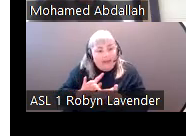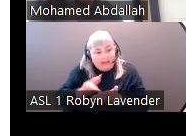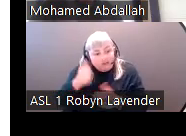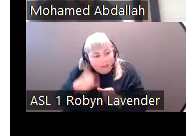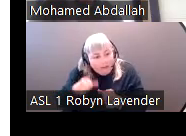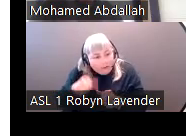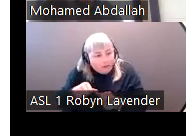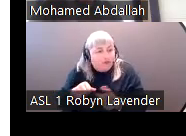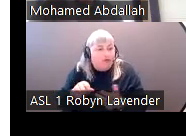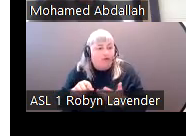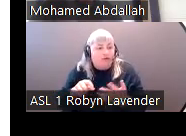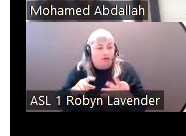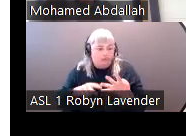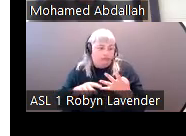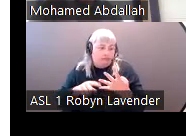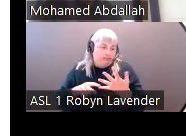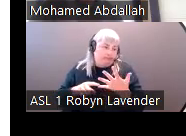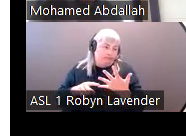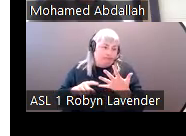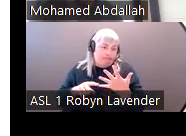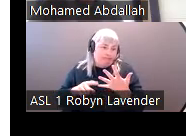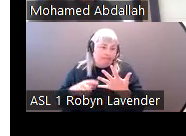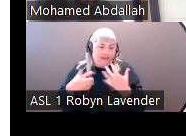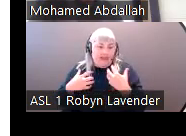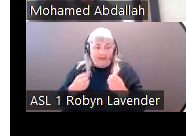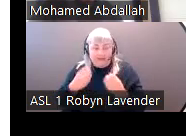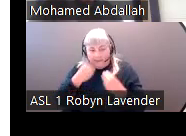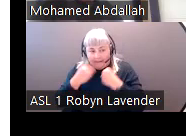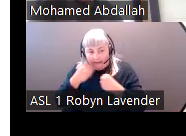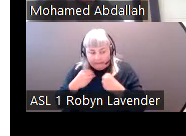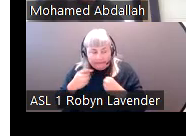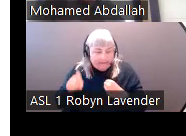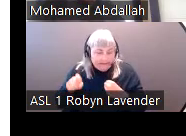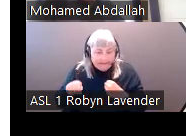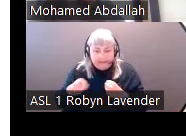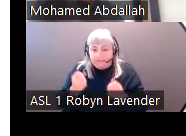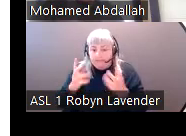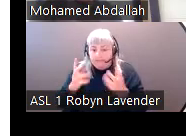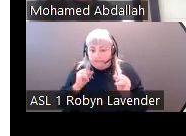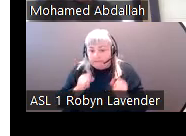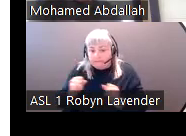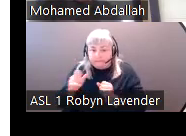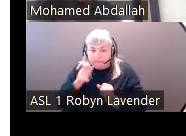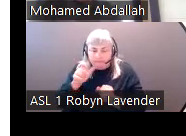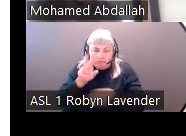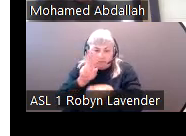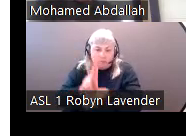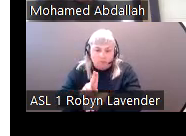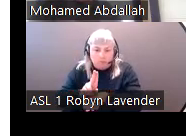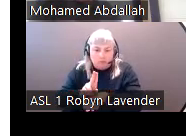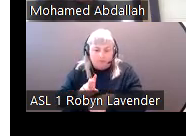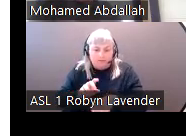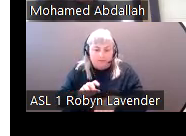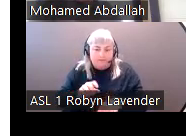need for like healthy meals. A lot of individuals are not used to the reduction that happens in their